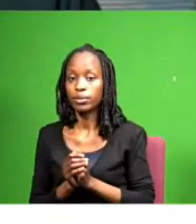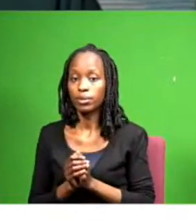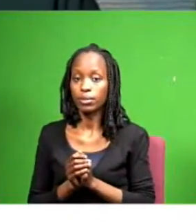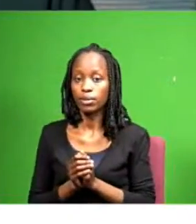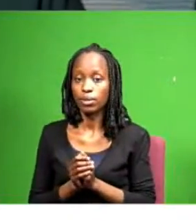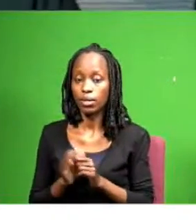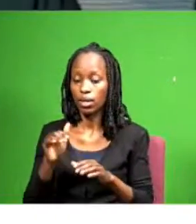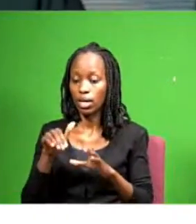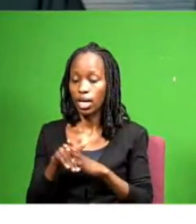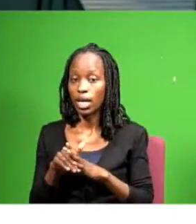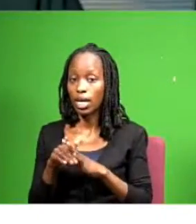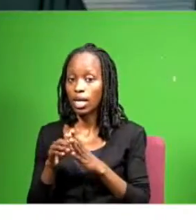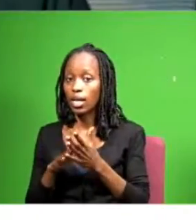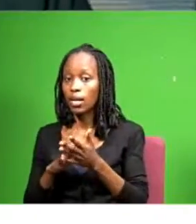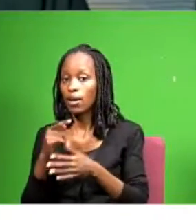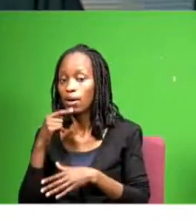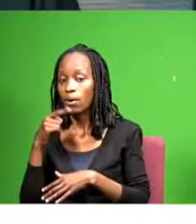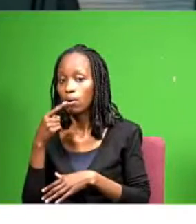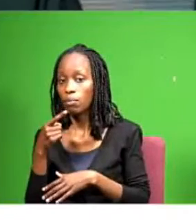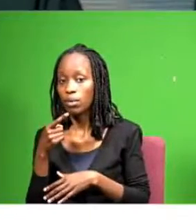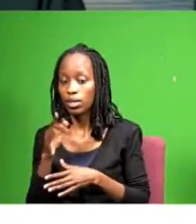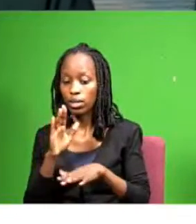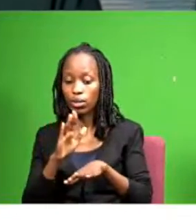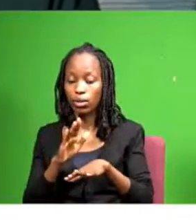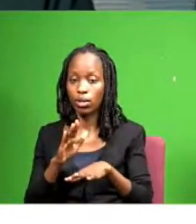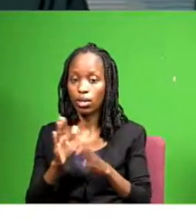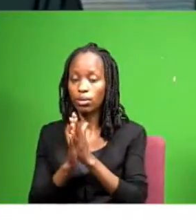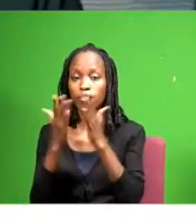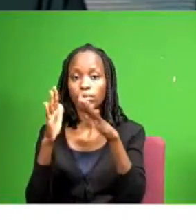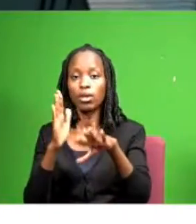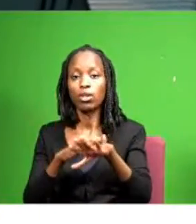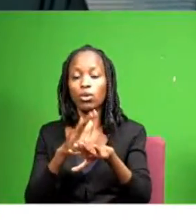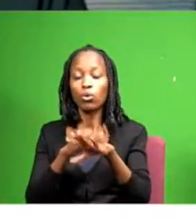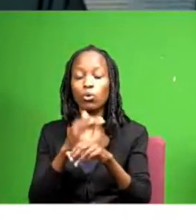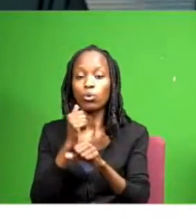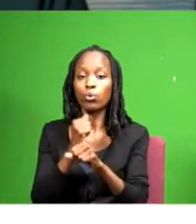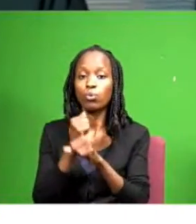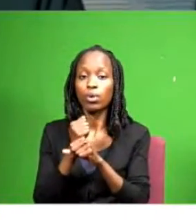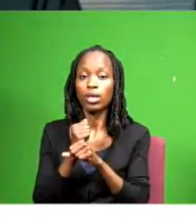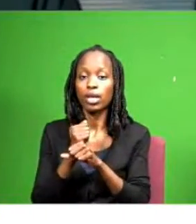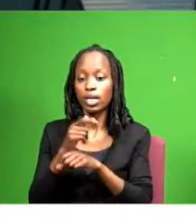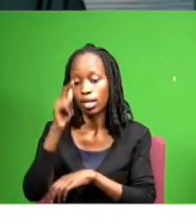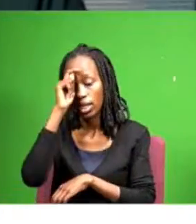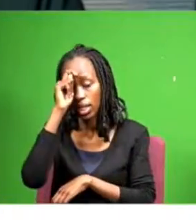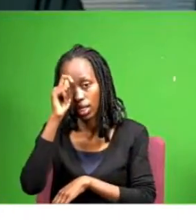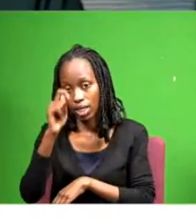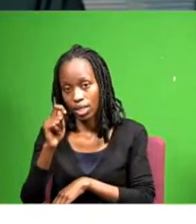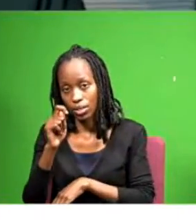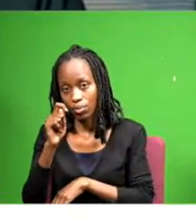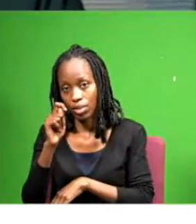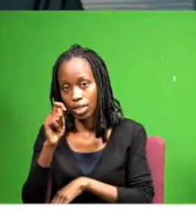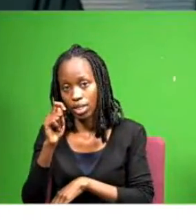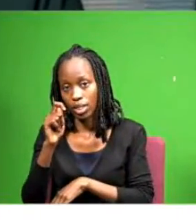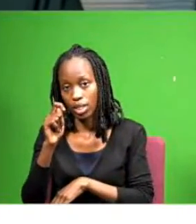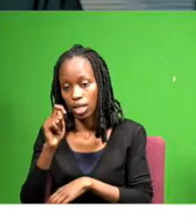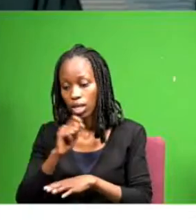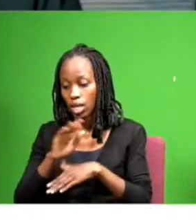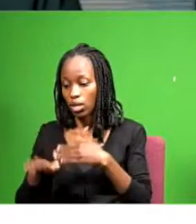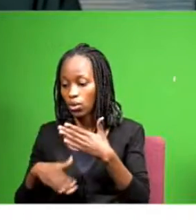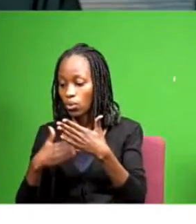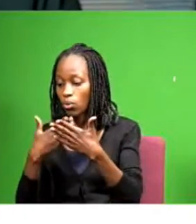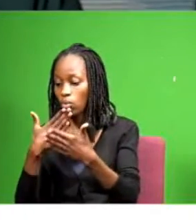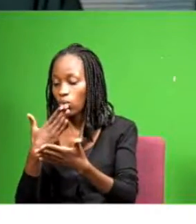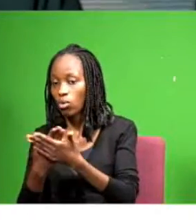in commenting the good workmanship, the respect amongst the senior and the